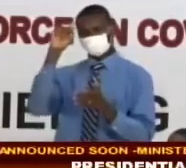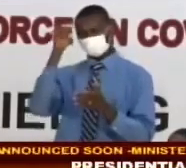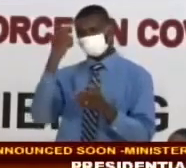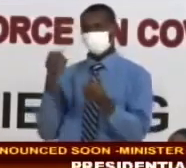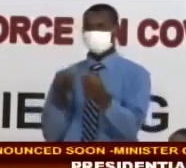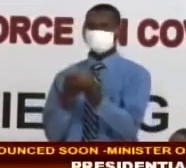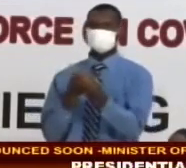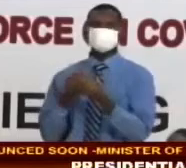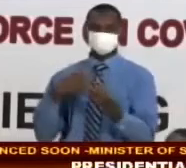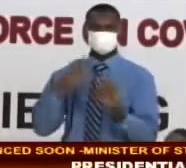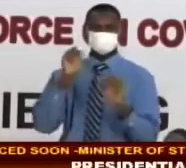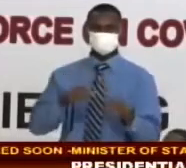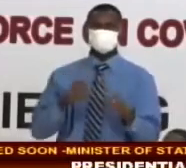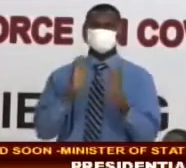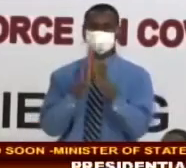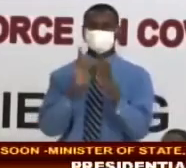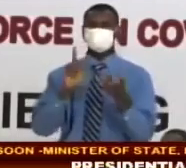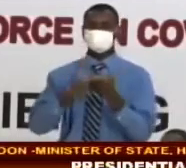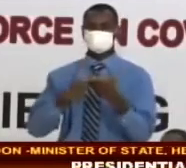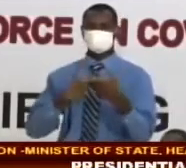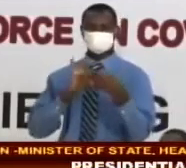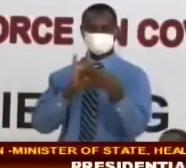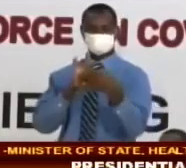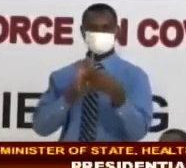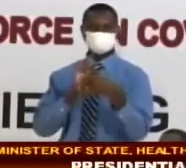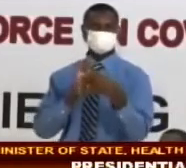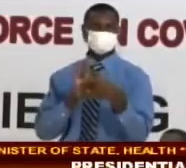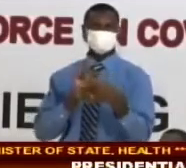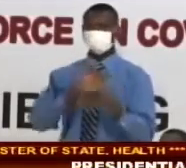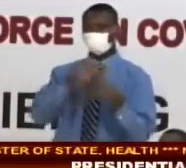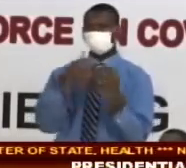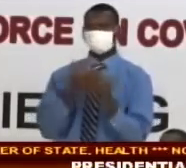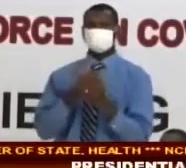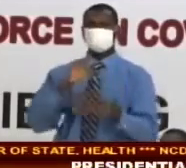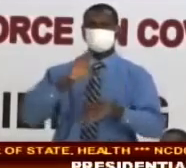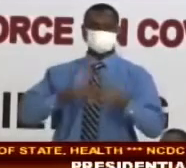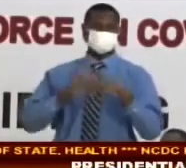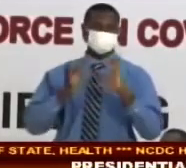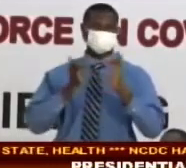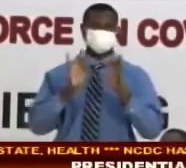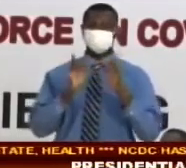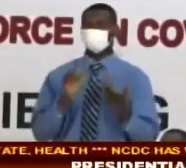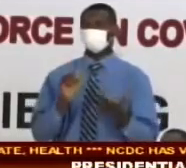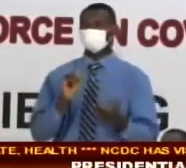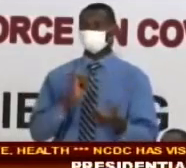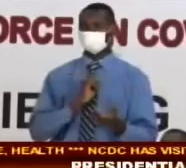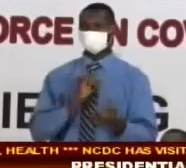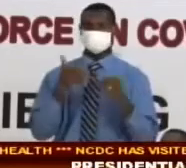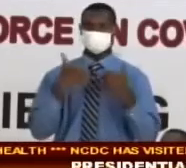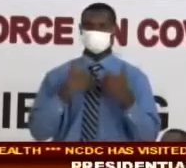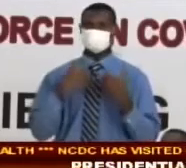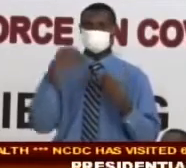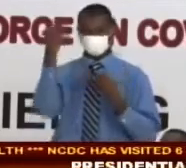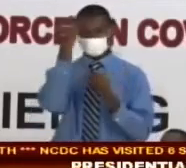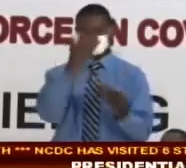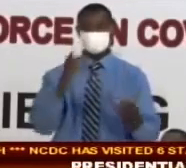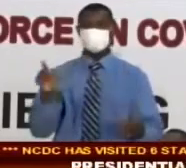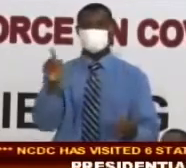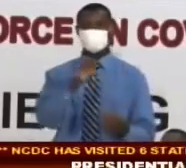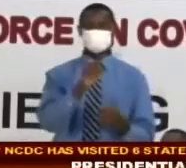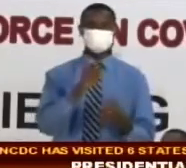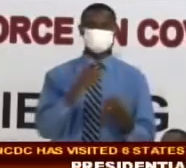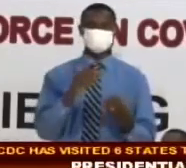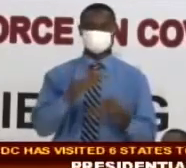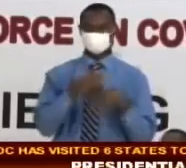we've asked them, and they are all online. I've given you how many states that have already published